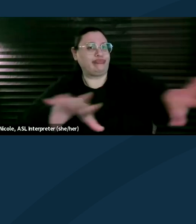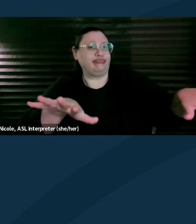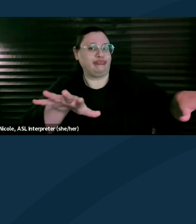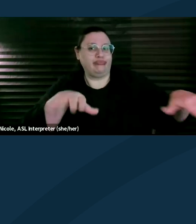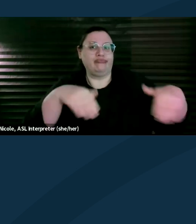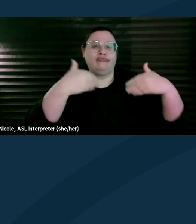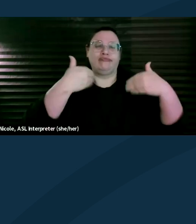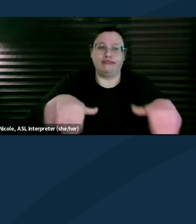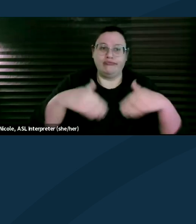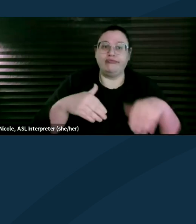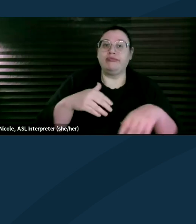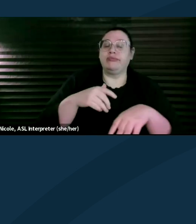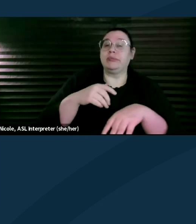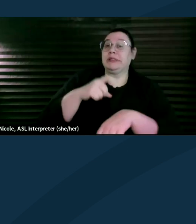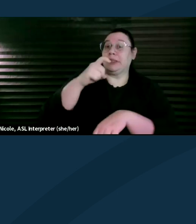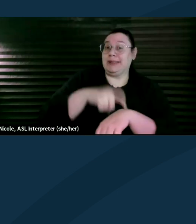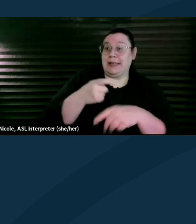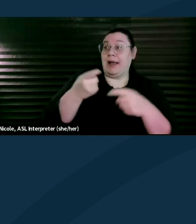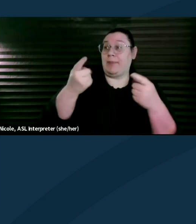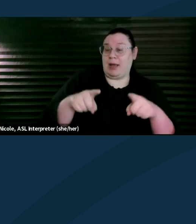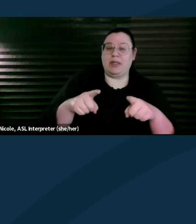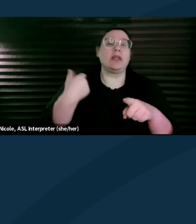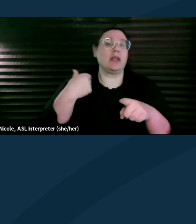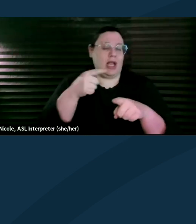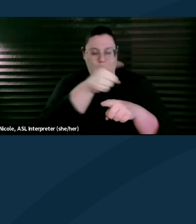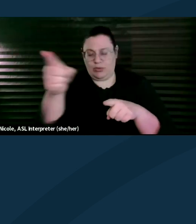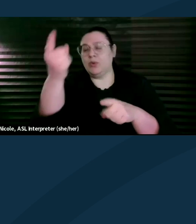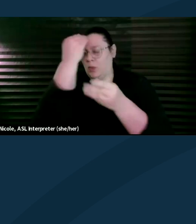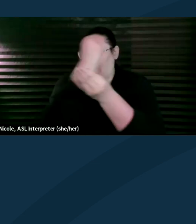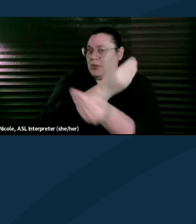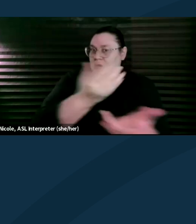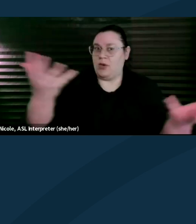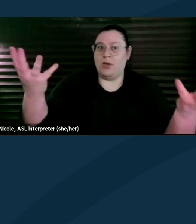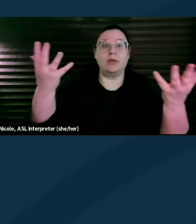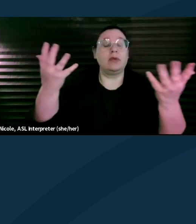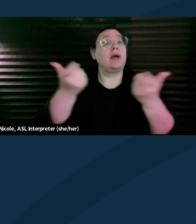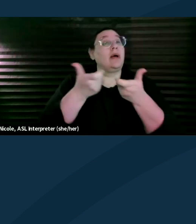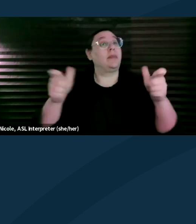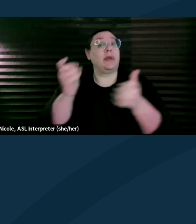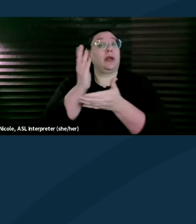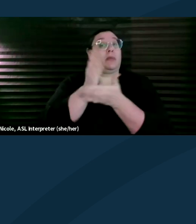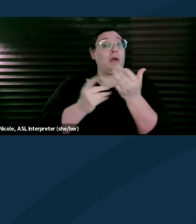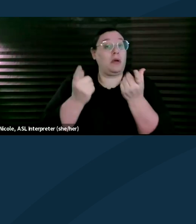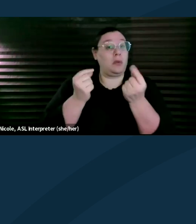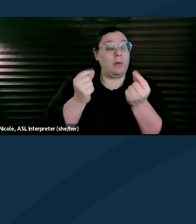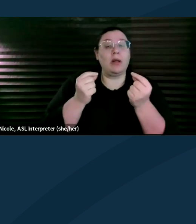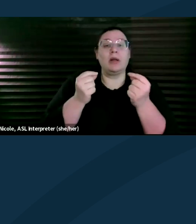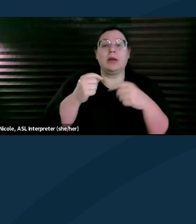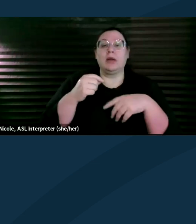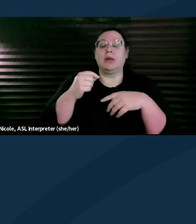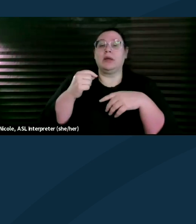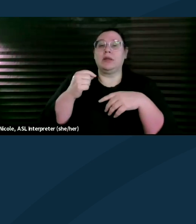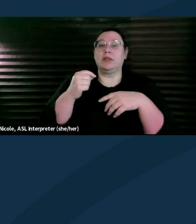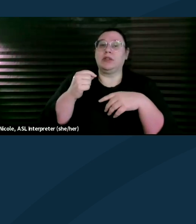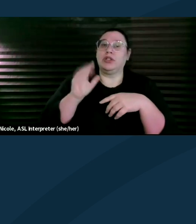time, and you will be notified, a major part will be to share your real